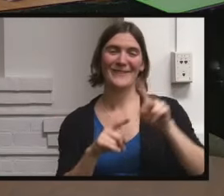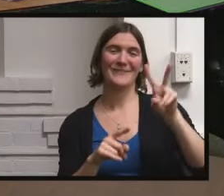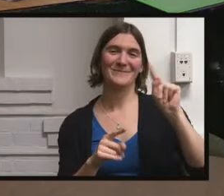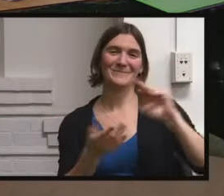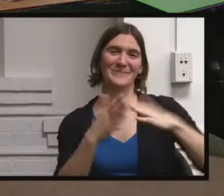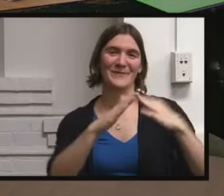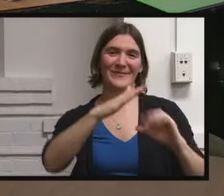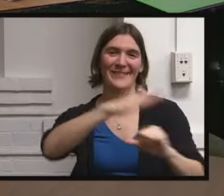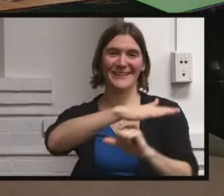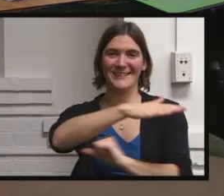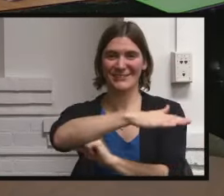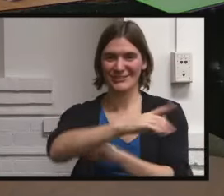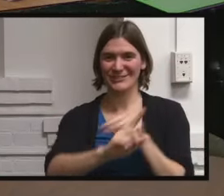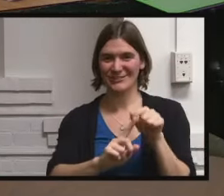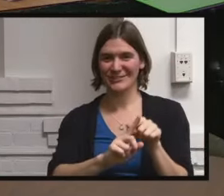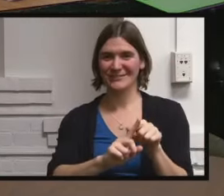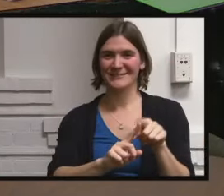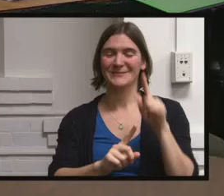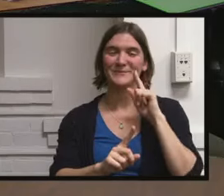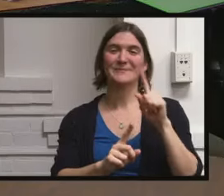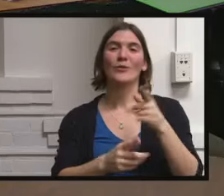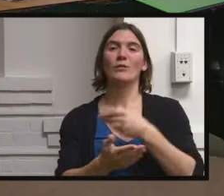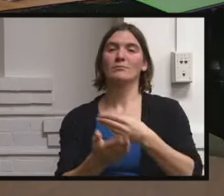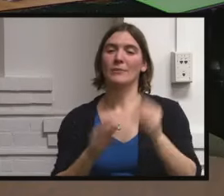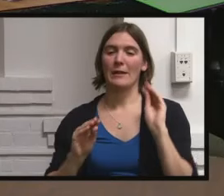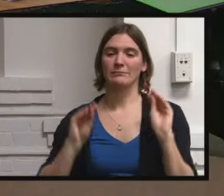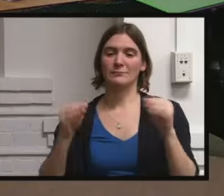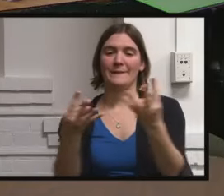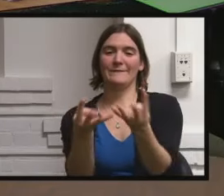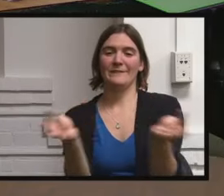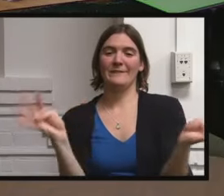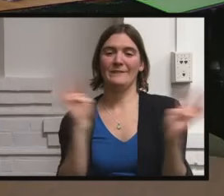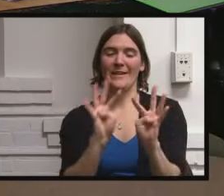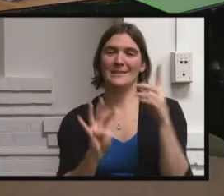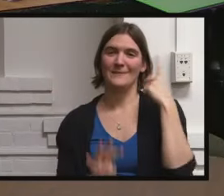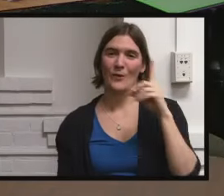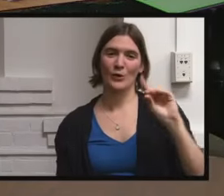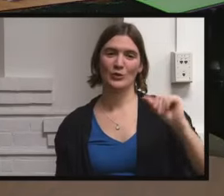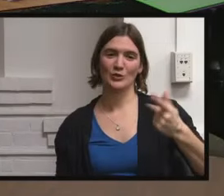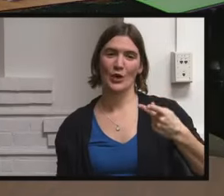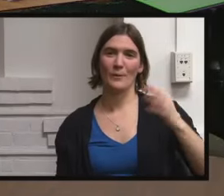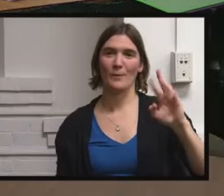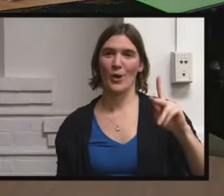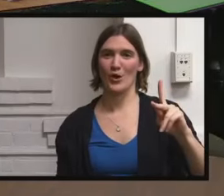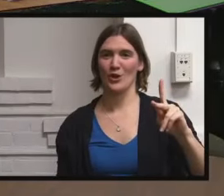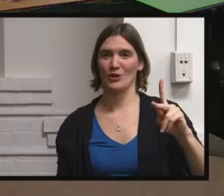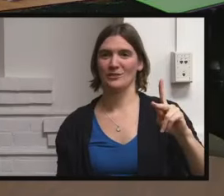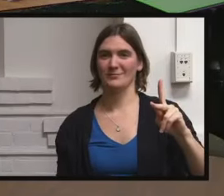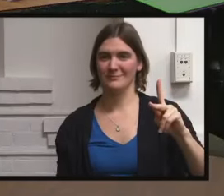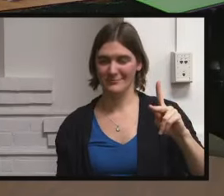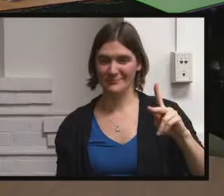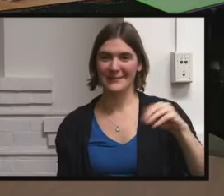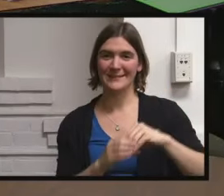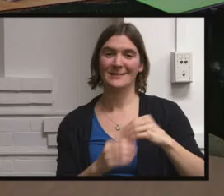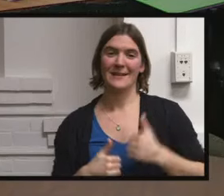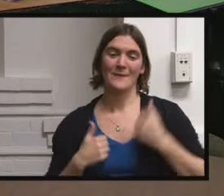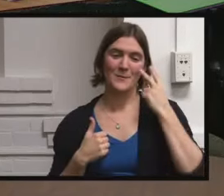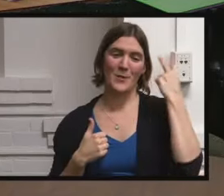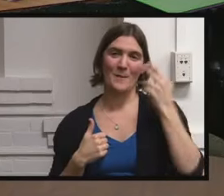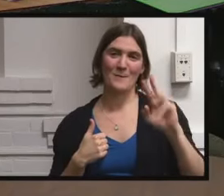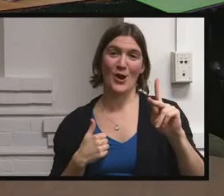Community Foundation to pay for purchase and installation of fencing for the proposed dog park at Living Memorial